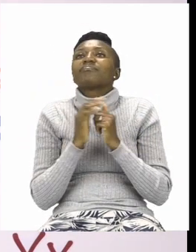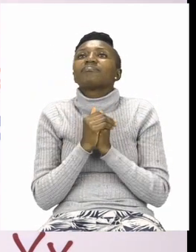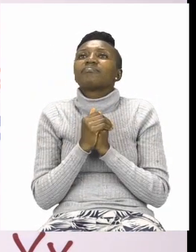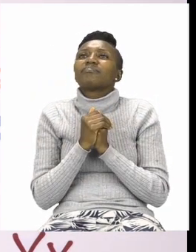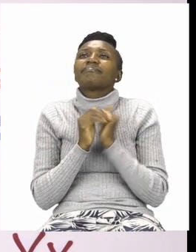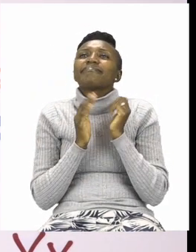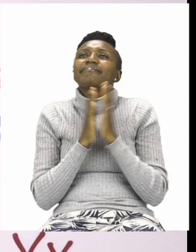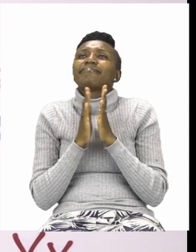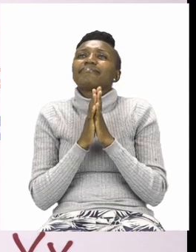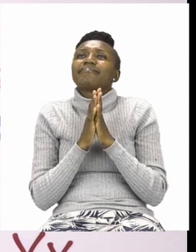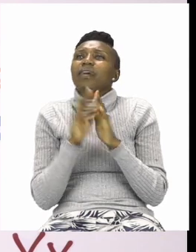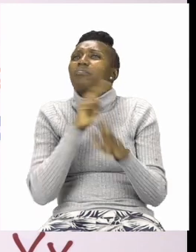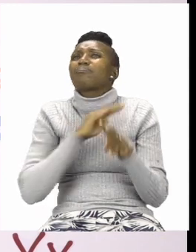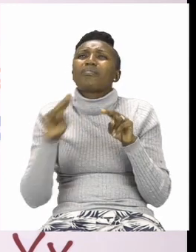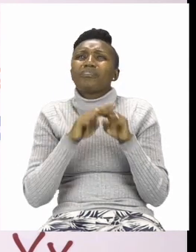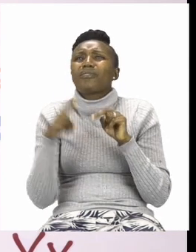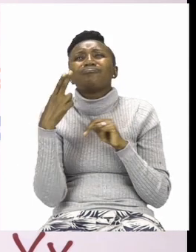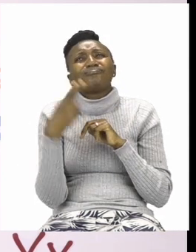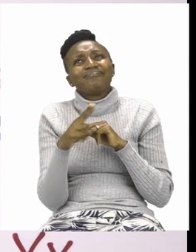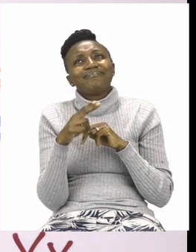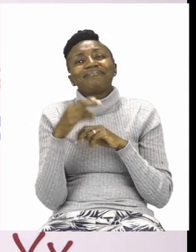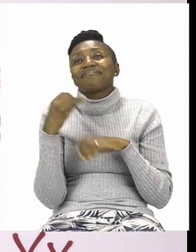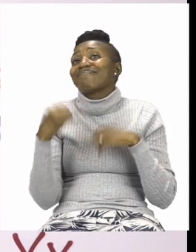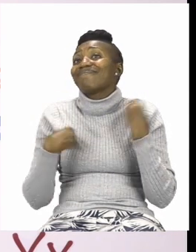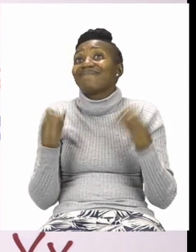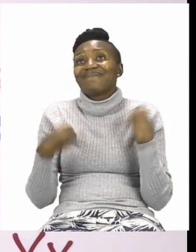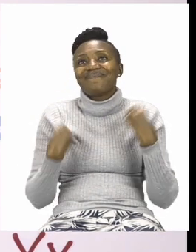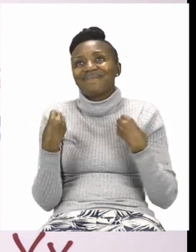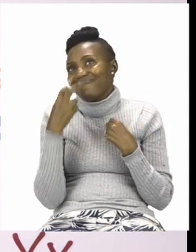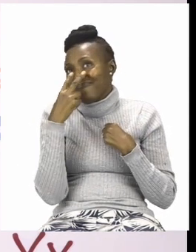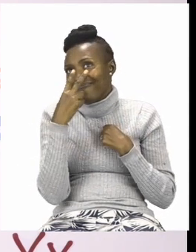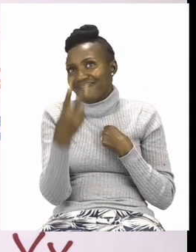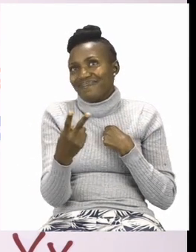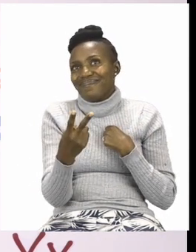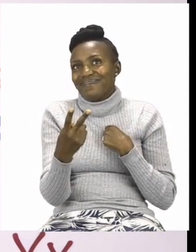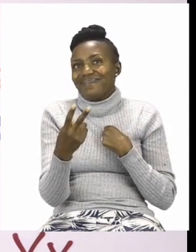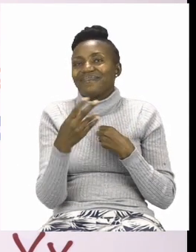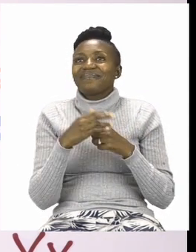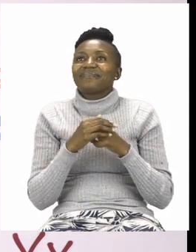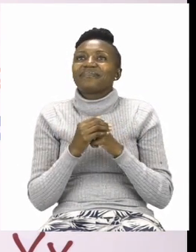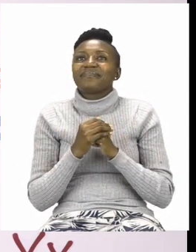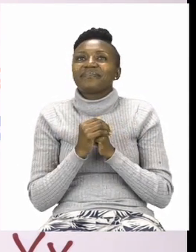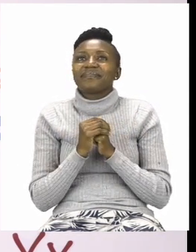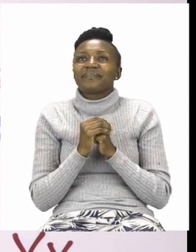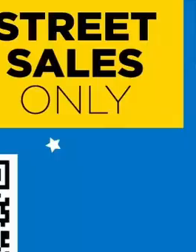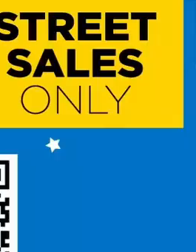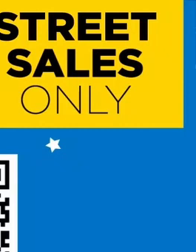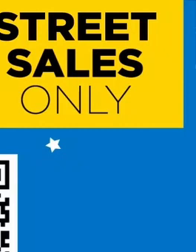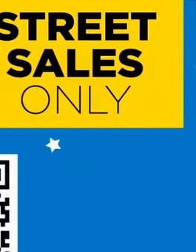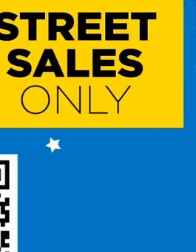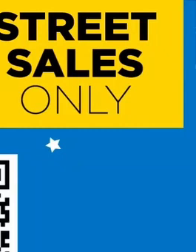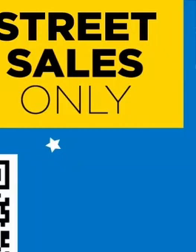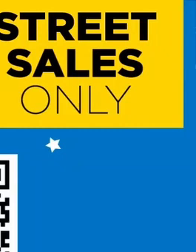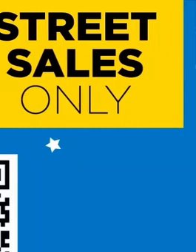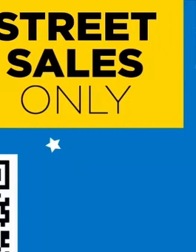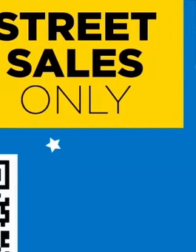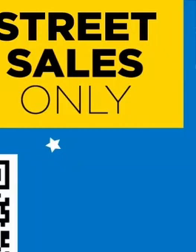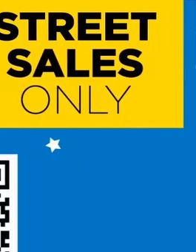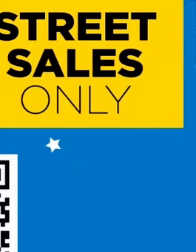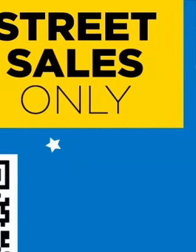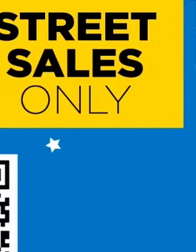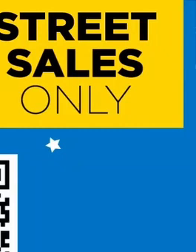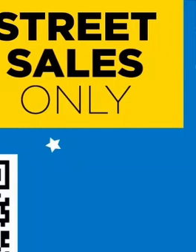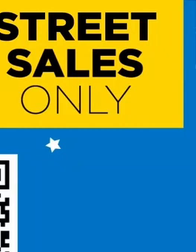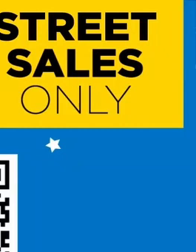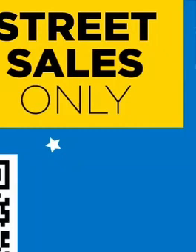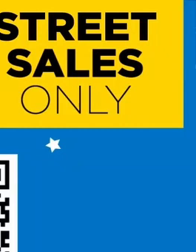and girls. Have fun, and I'll see you soon after the advert break. Follow us on MyZone